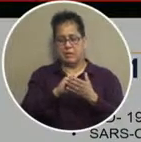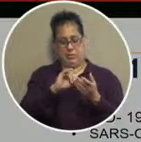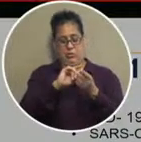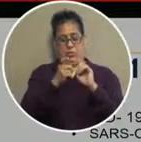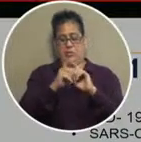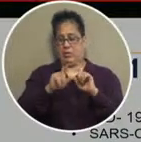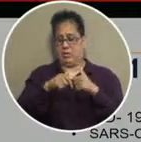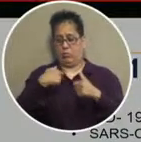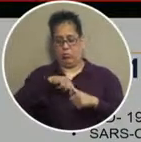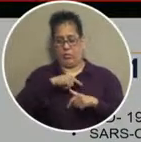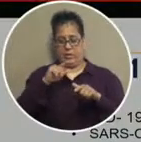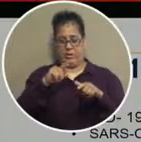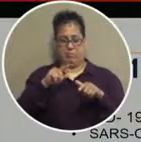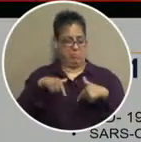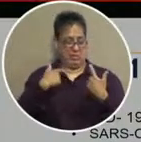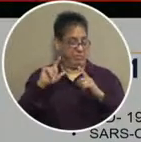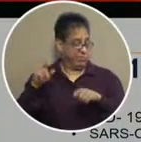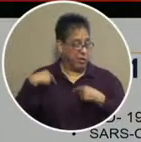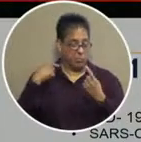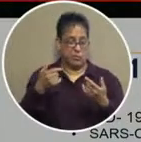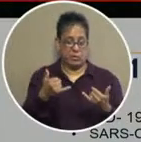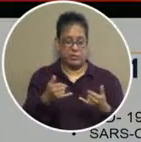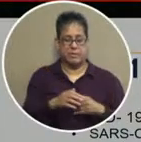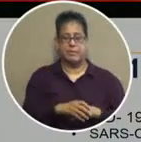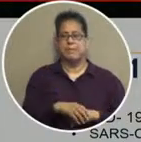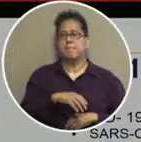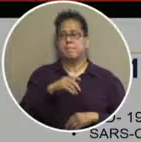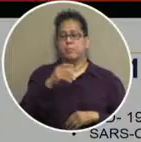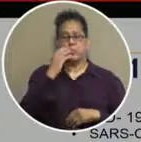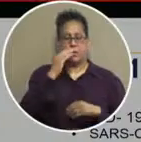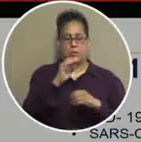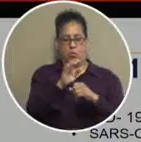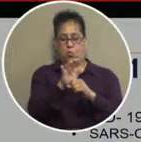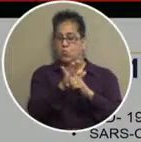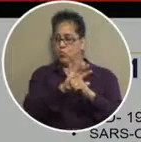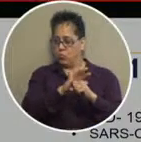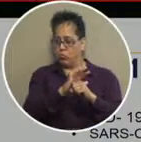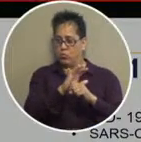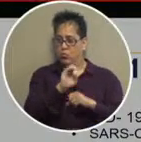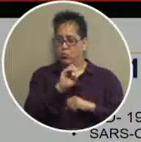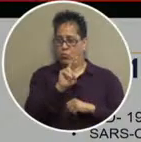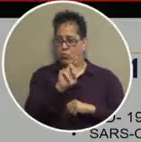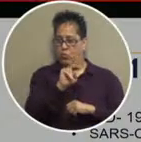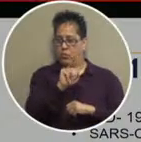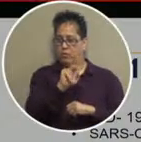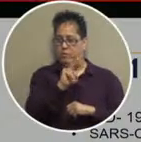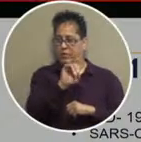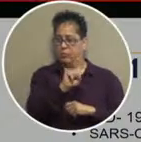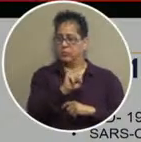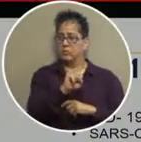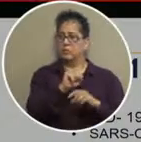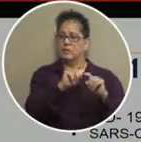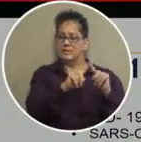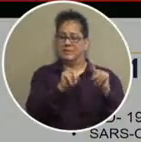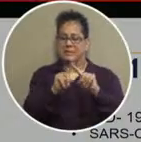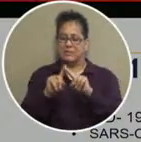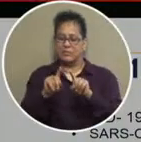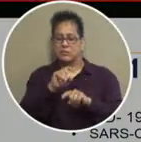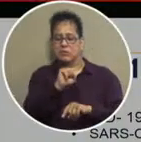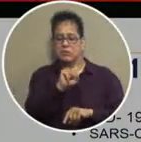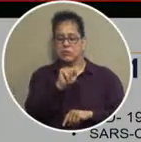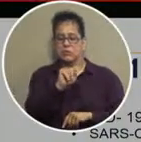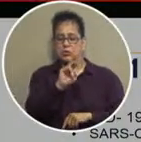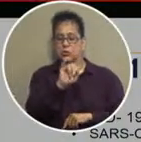we live up to now. We know that these coronaviruses, there's many strains of the coronaviruses. We